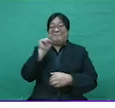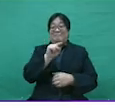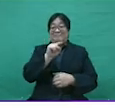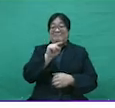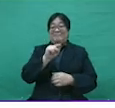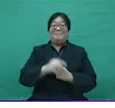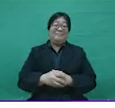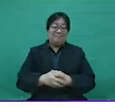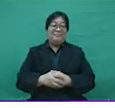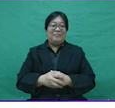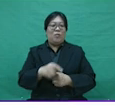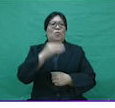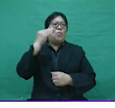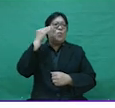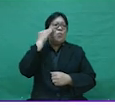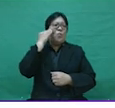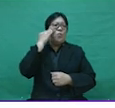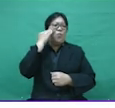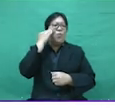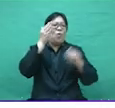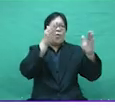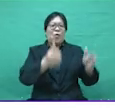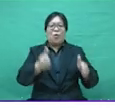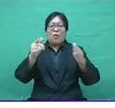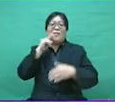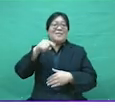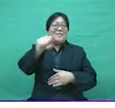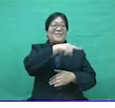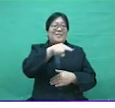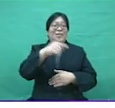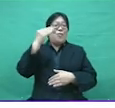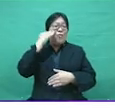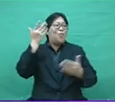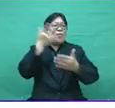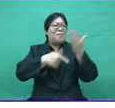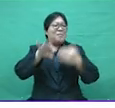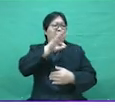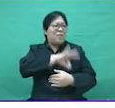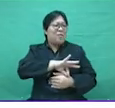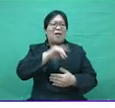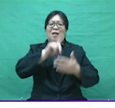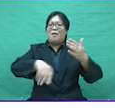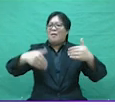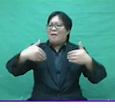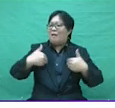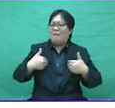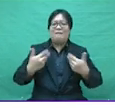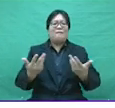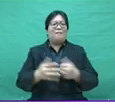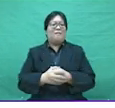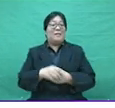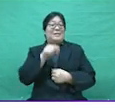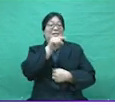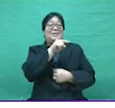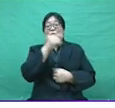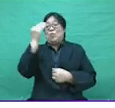the ones who know the people. They are the ones who know what kind of benefits are existing if you want to increase